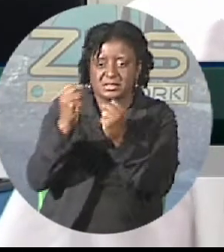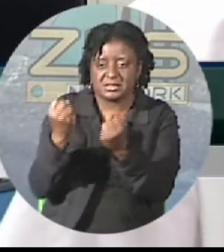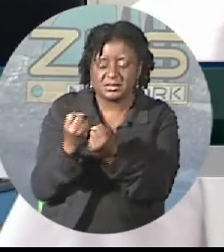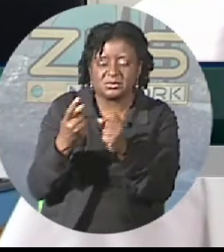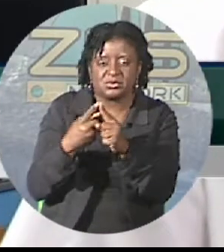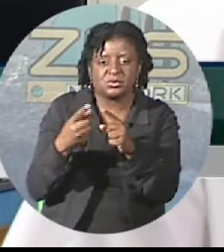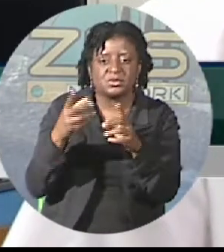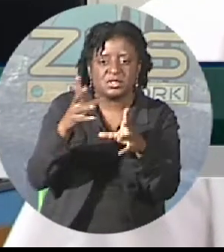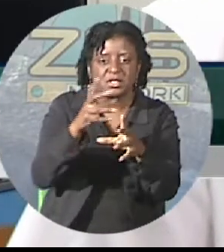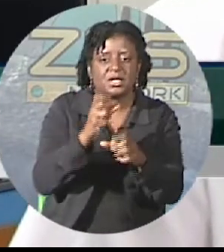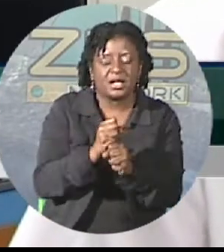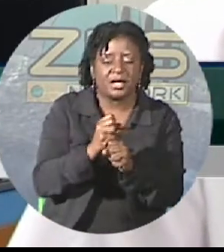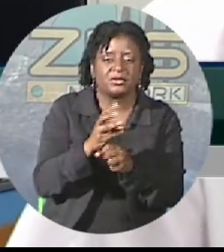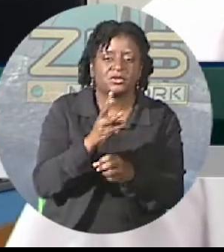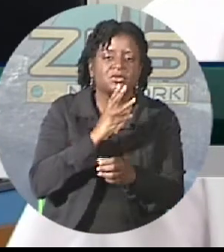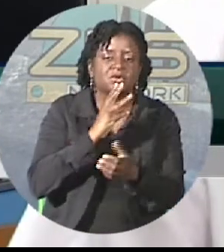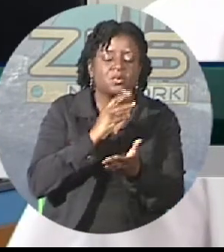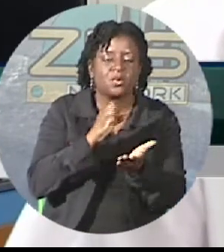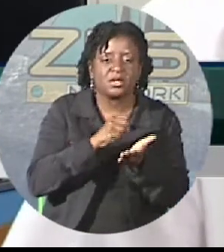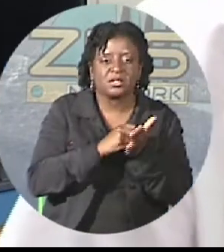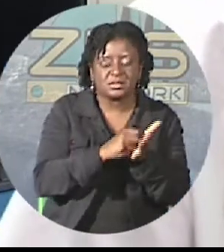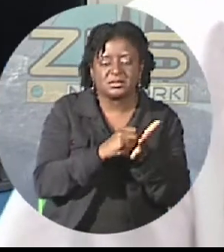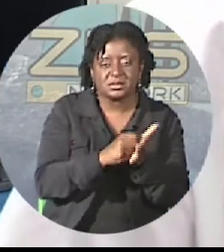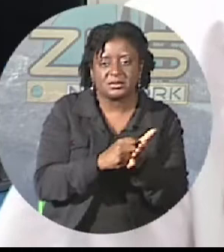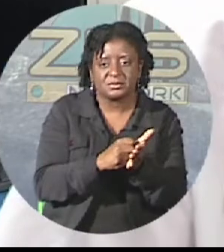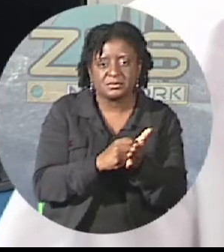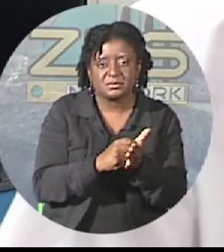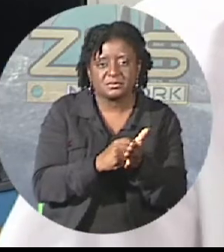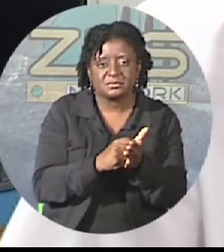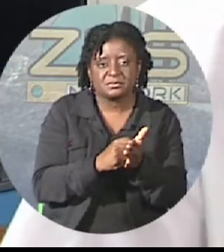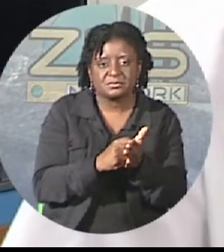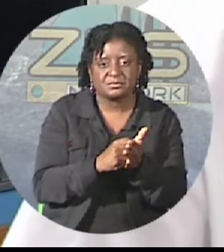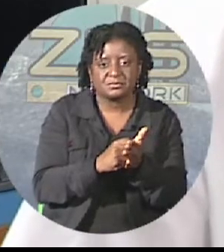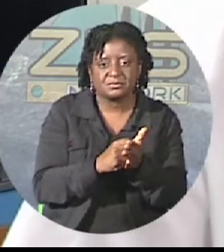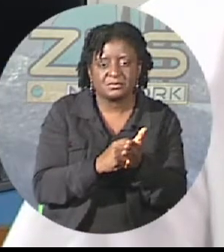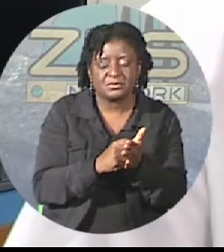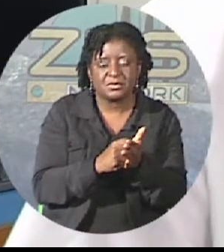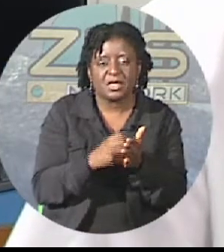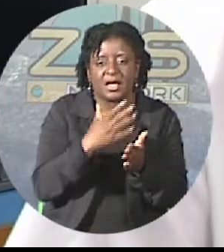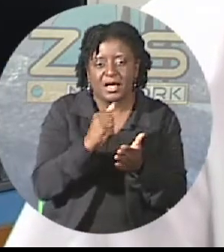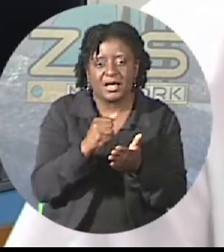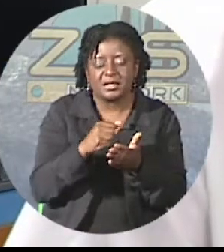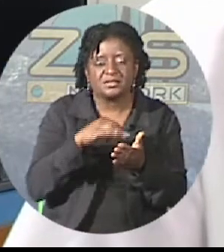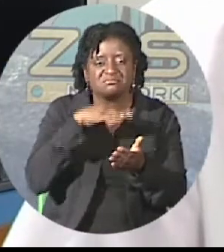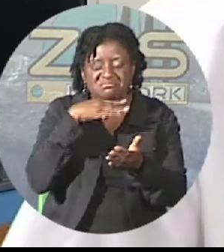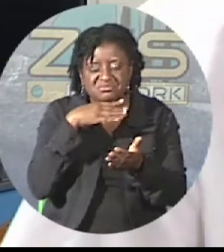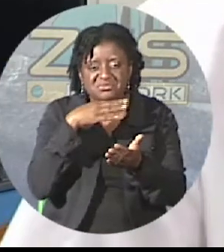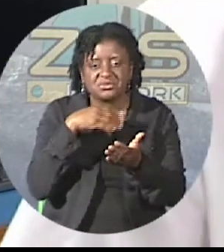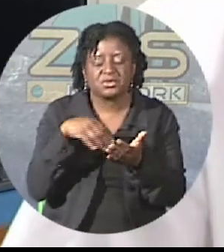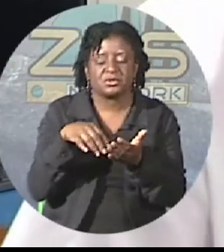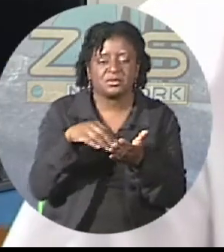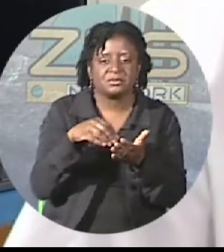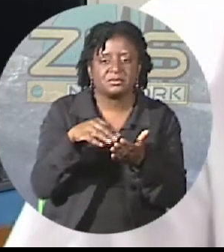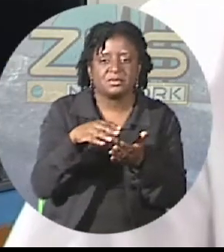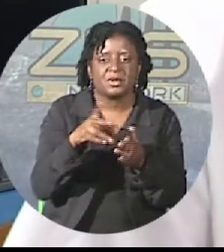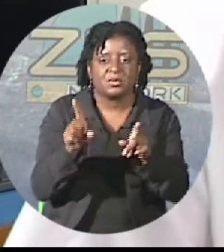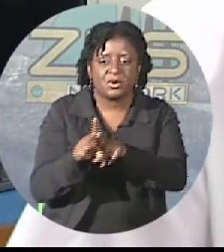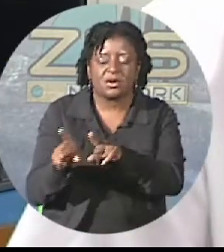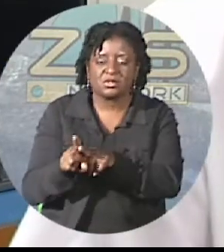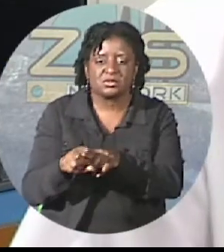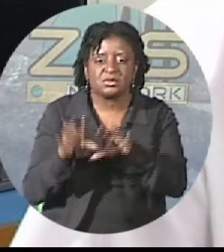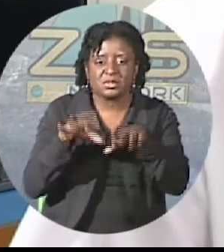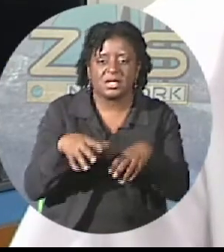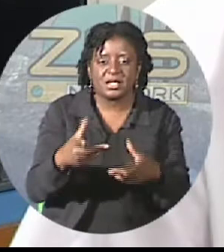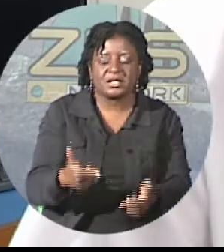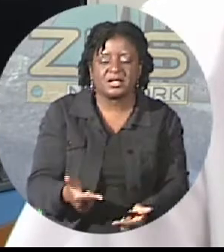are not only able to obtain water particles and contaminant particles, but we're also able to lift the robot up